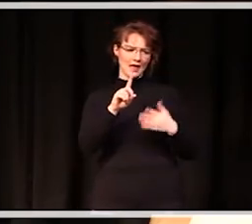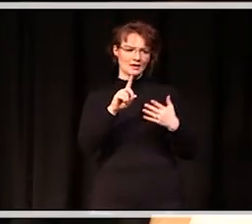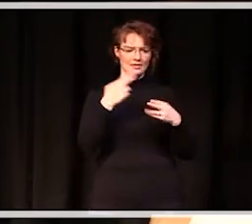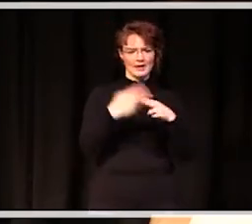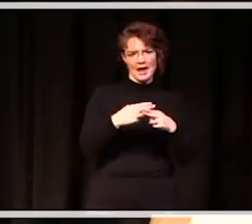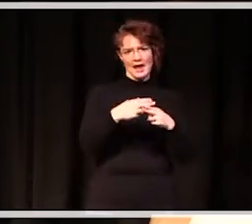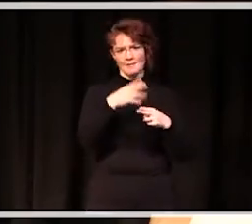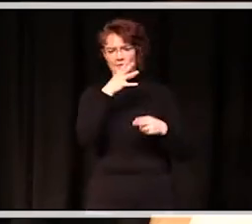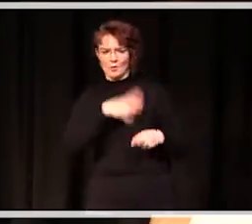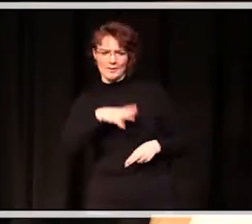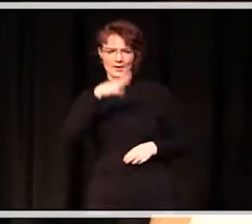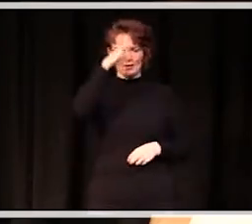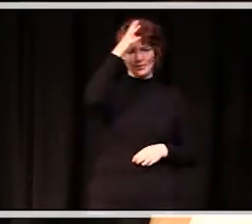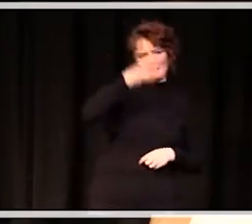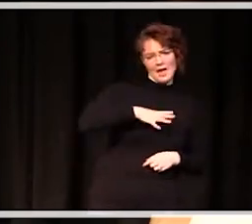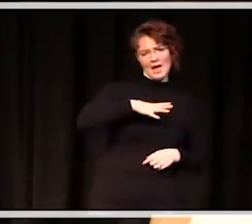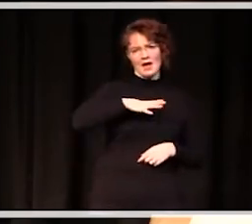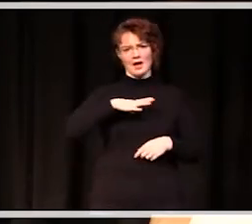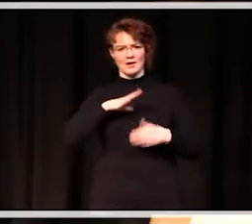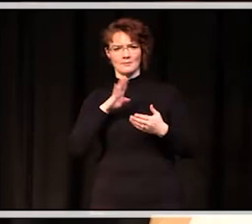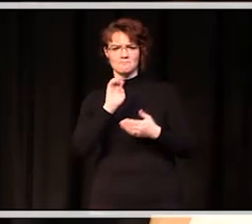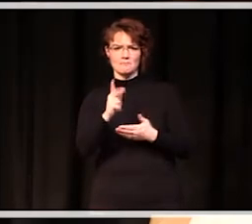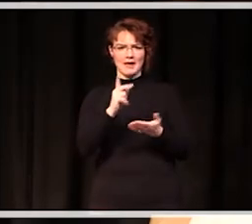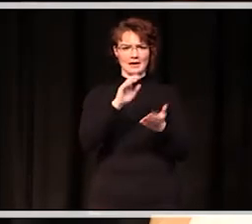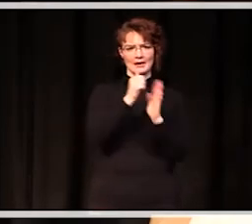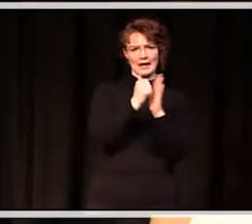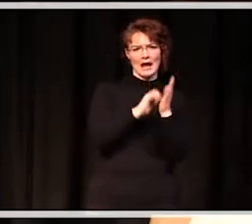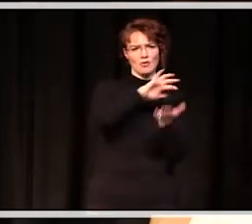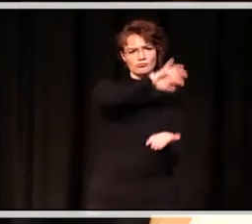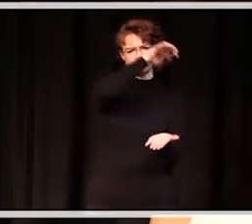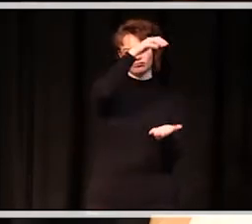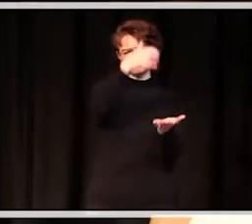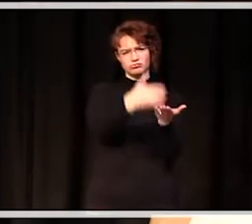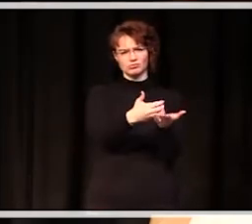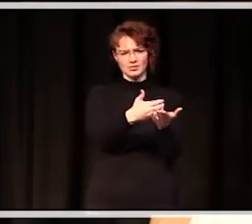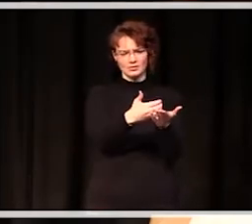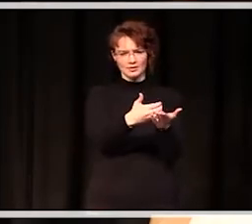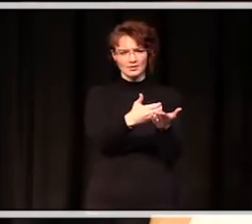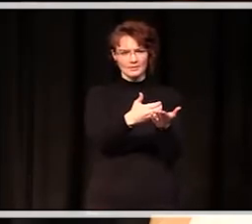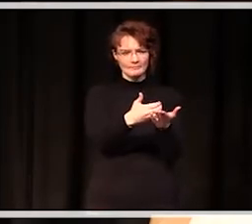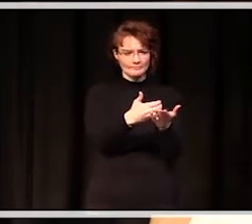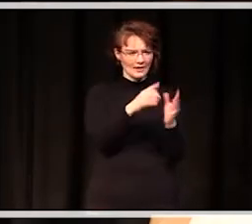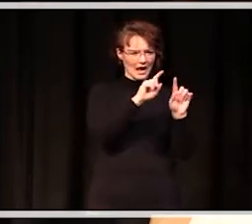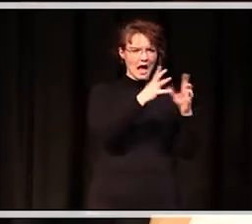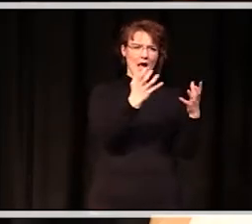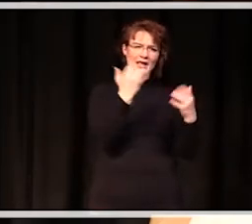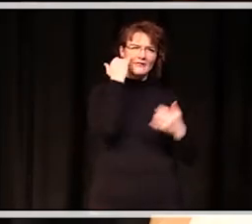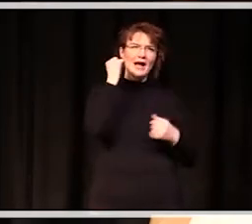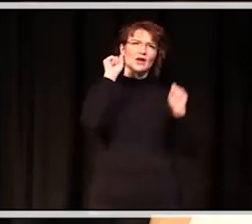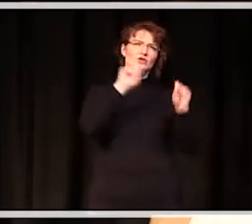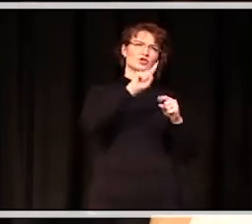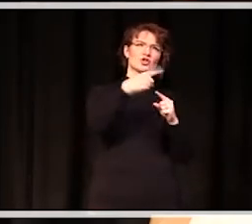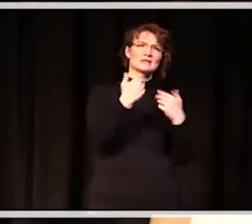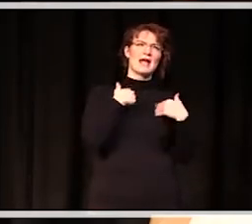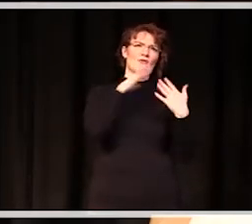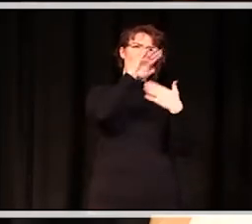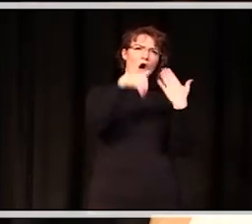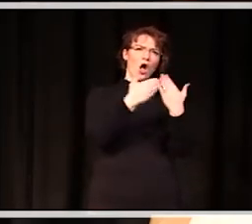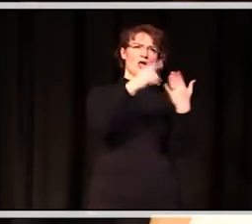the woman, it's the bank account, it's all of it. If I could just have that, then I would